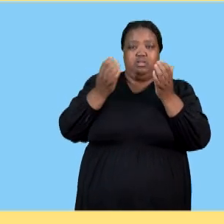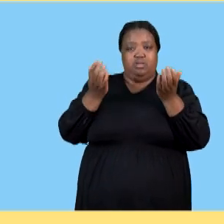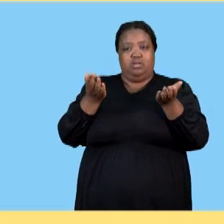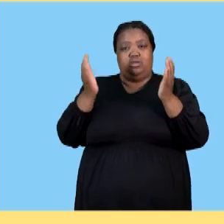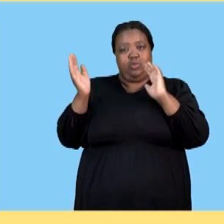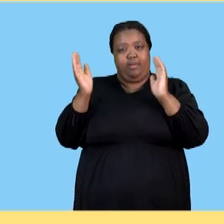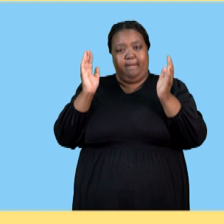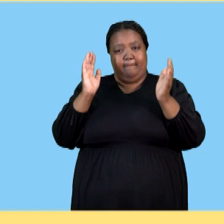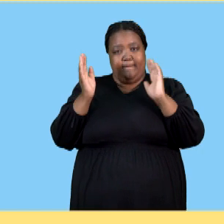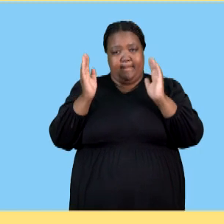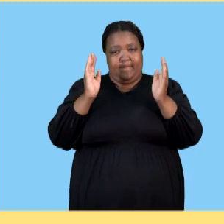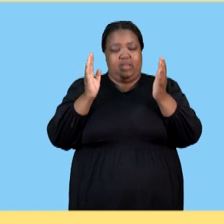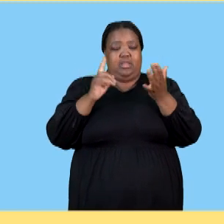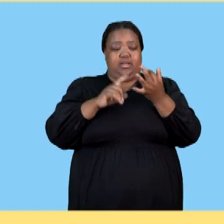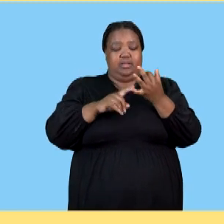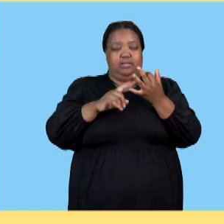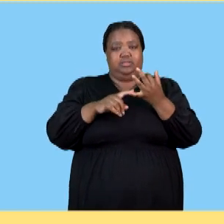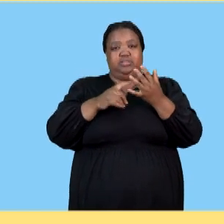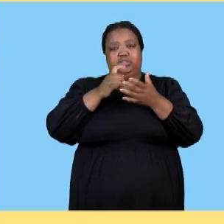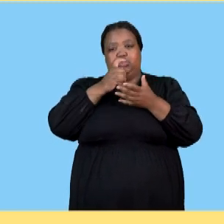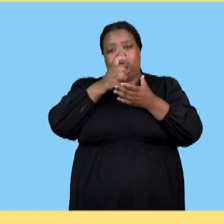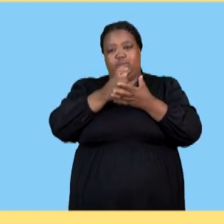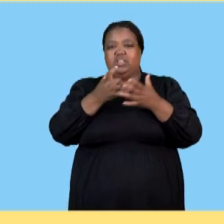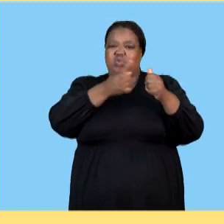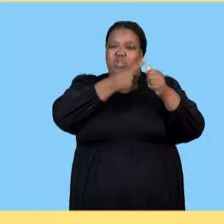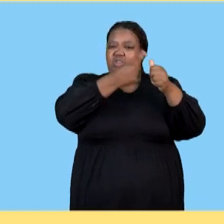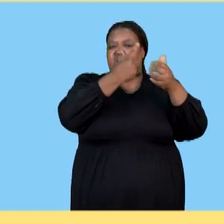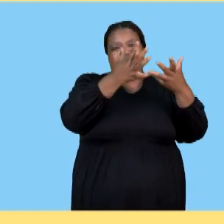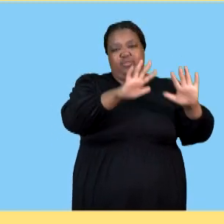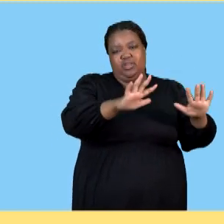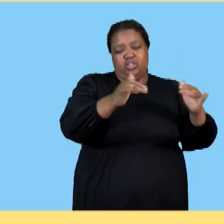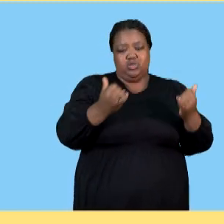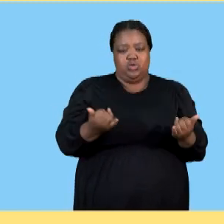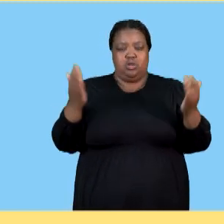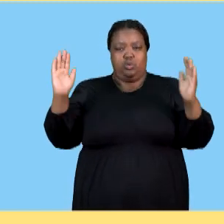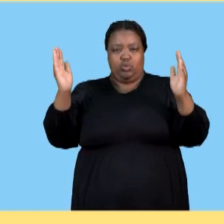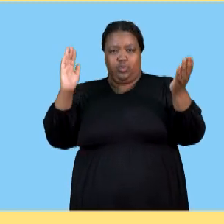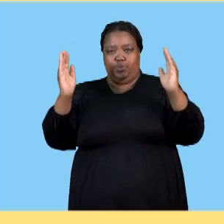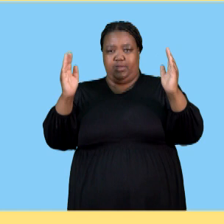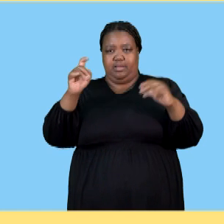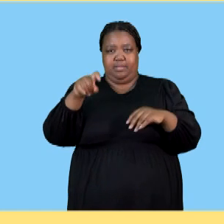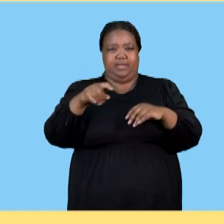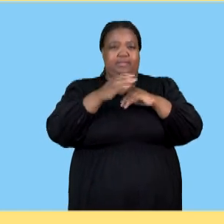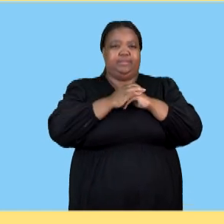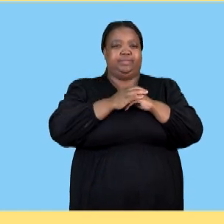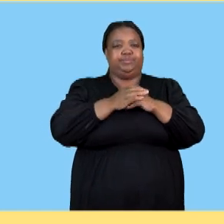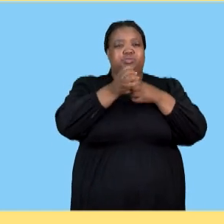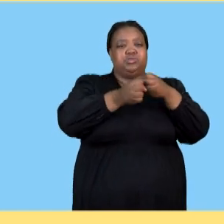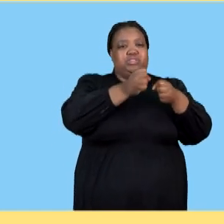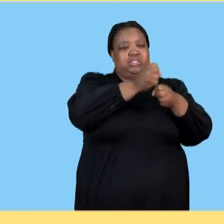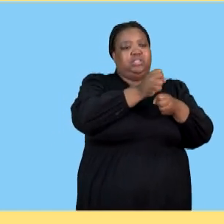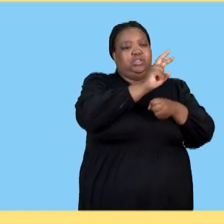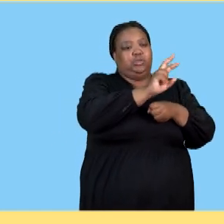comment. So we have calculated, there it is. Now, we need to compare. Let us see if we can